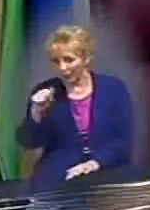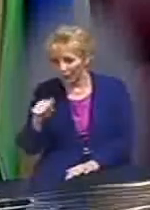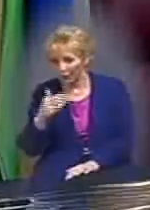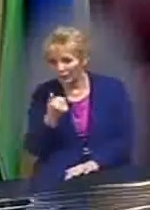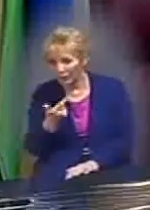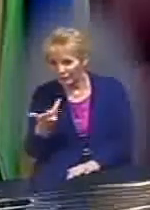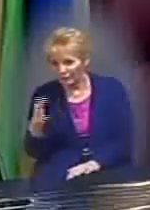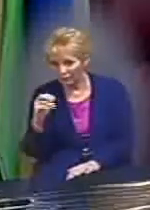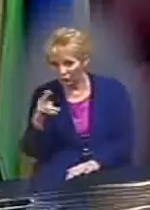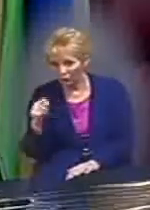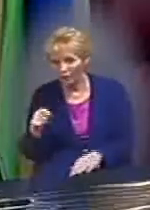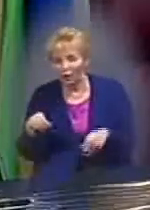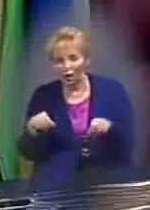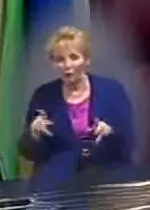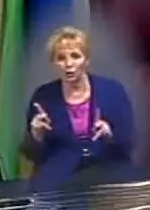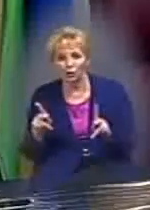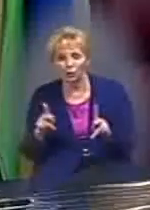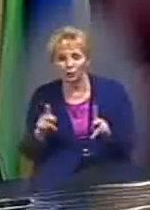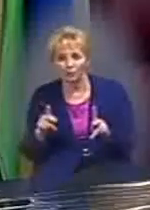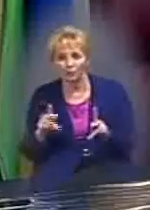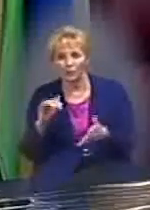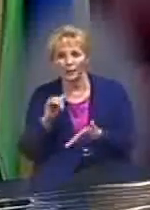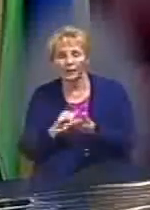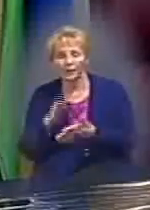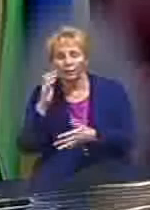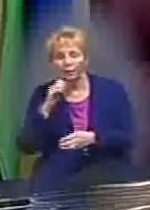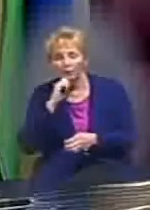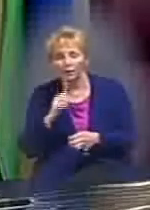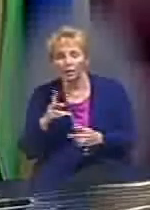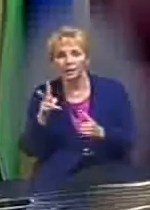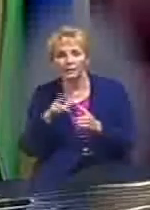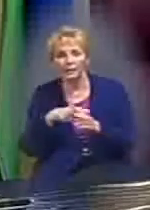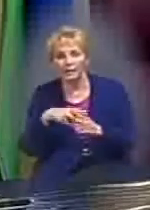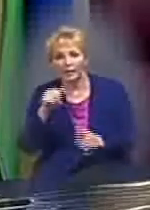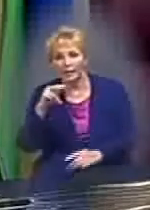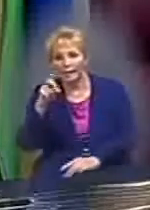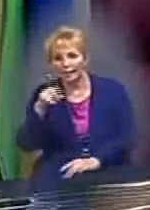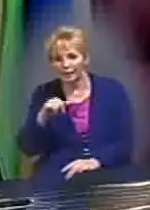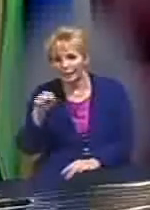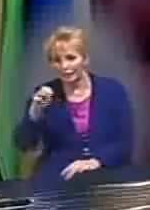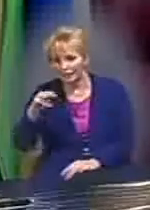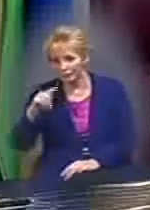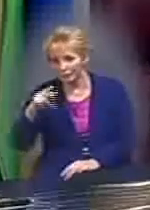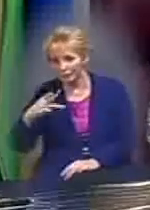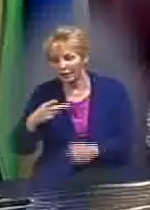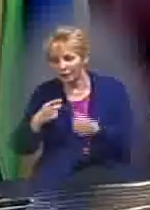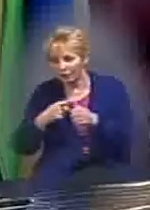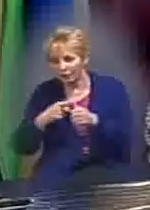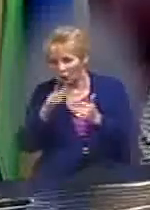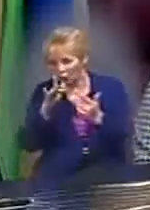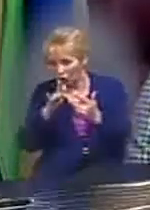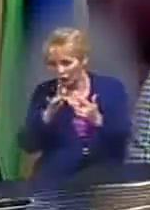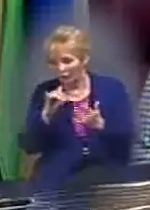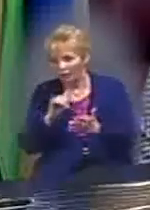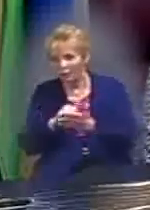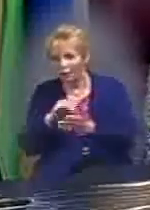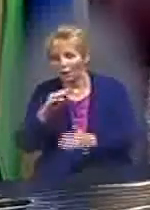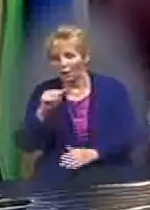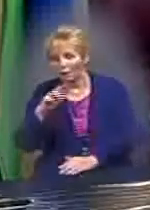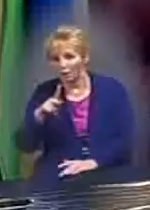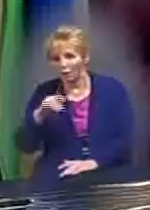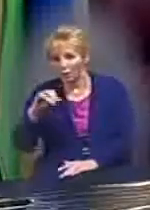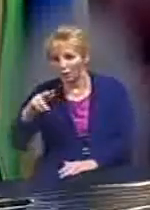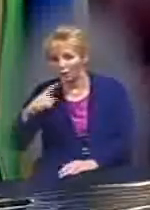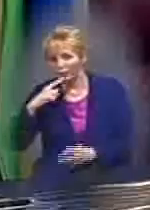several grant opportunities, and that will be to assign Andy Smith as the primary contact and Mark Young as the